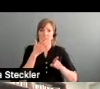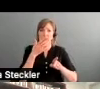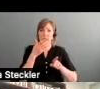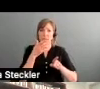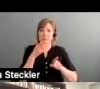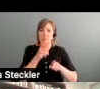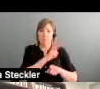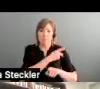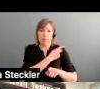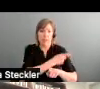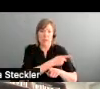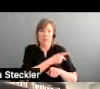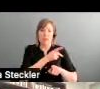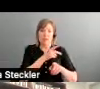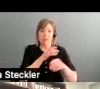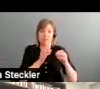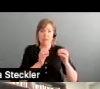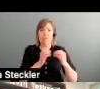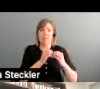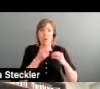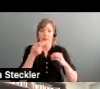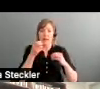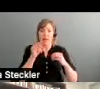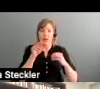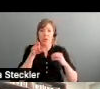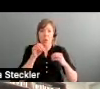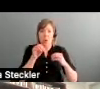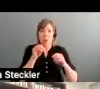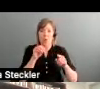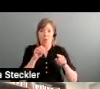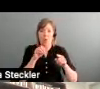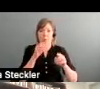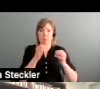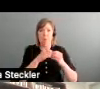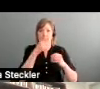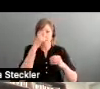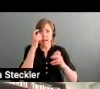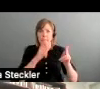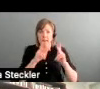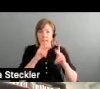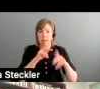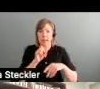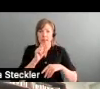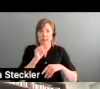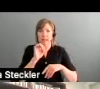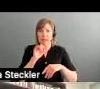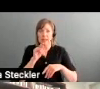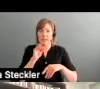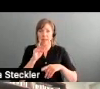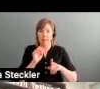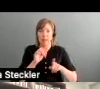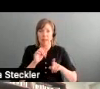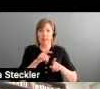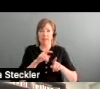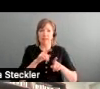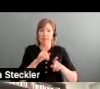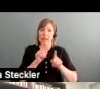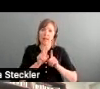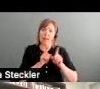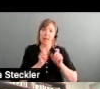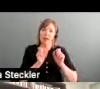patient population. And so the significant presence of Black patients at St. Elizabeth's really provides us an